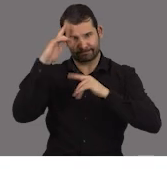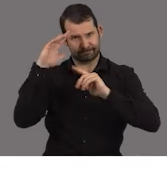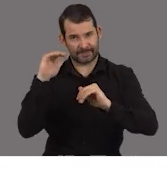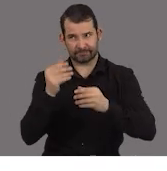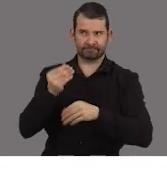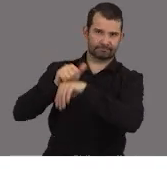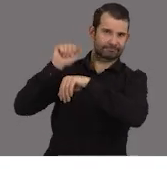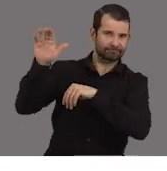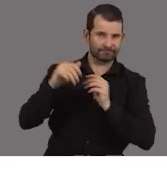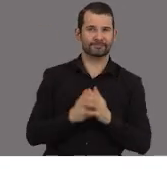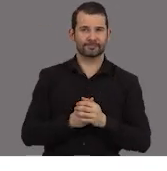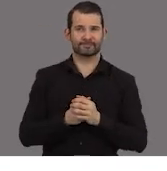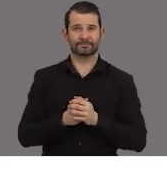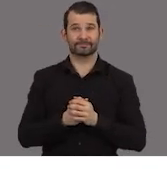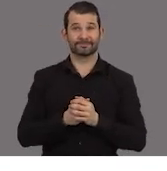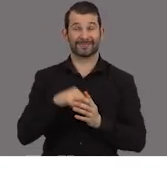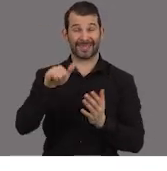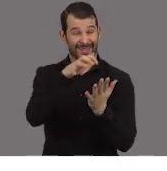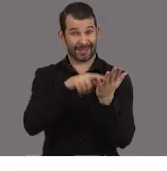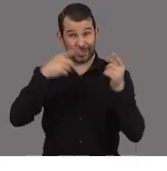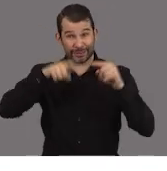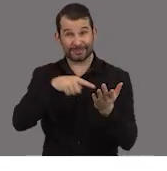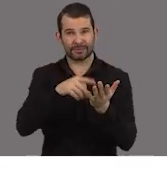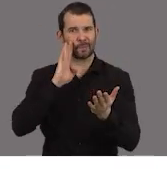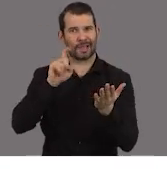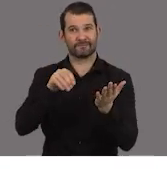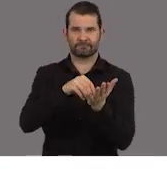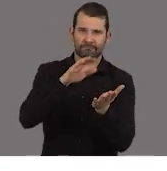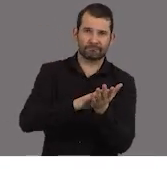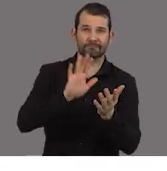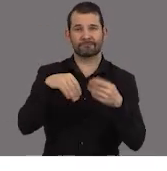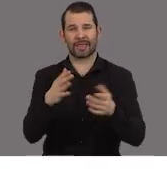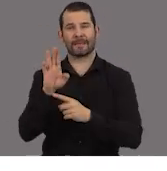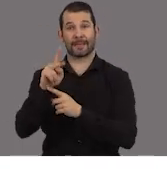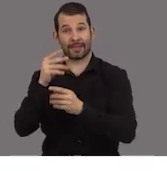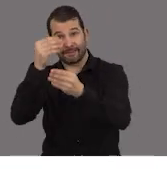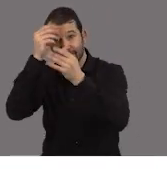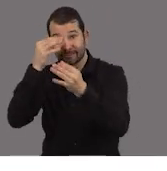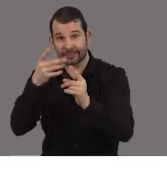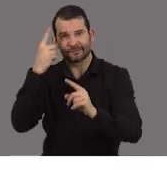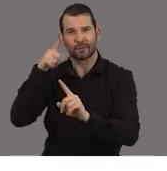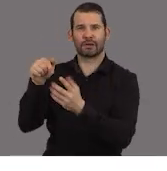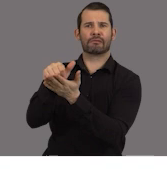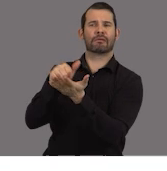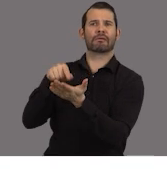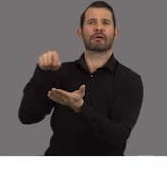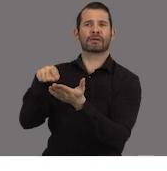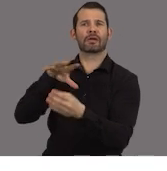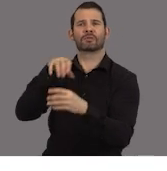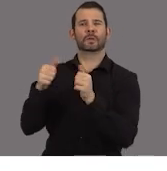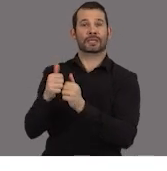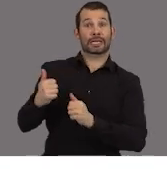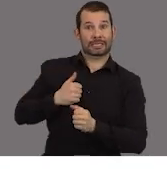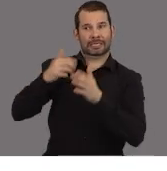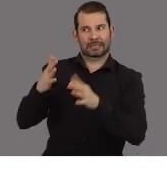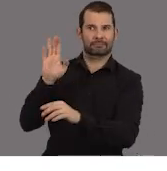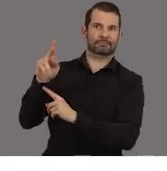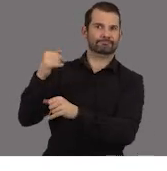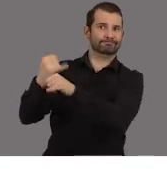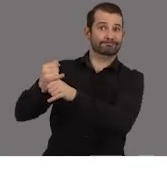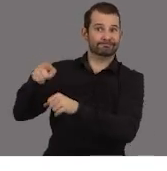specified time frame. On the agreement, you will have to provide banking information for an account with a